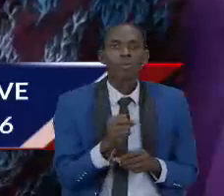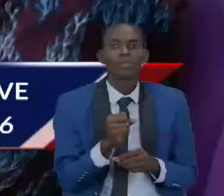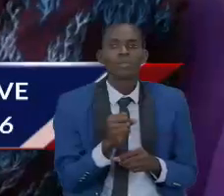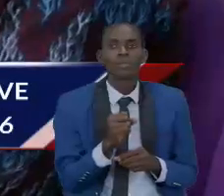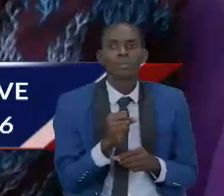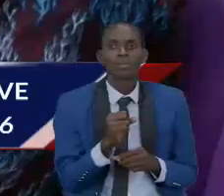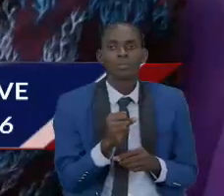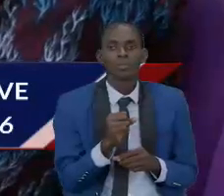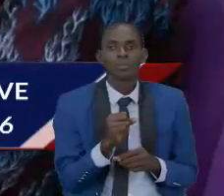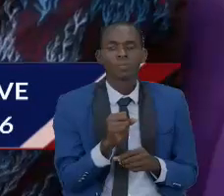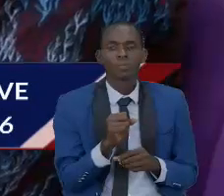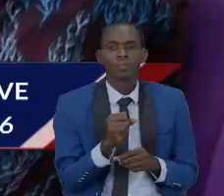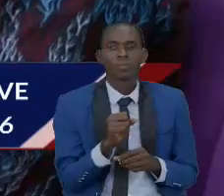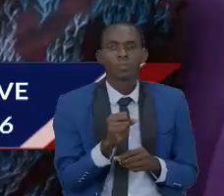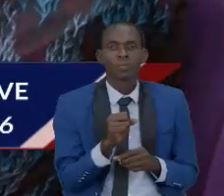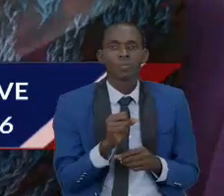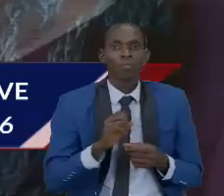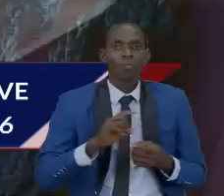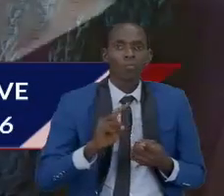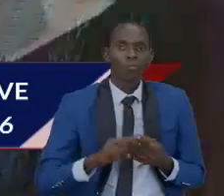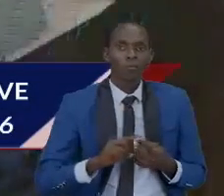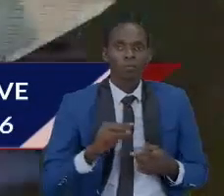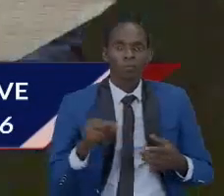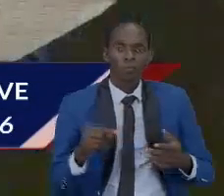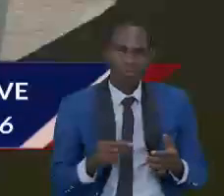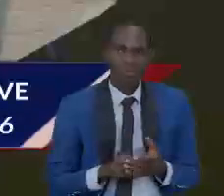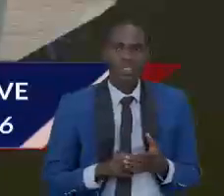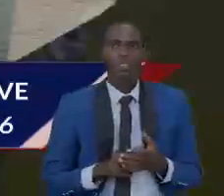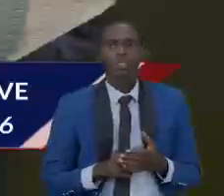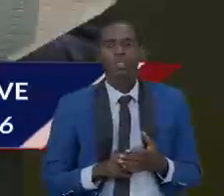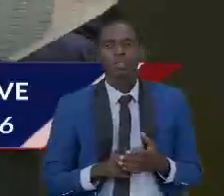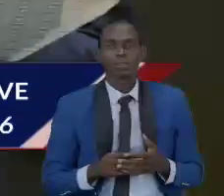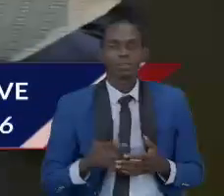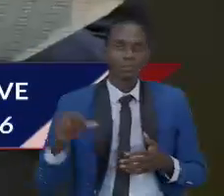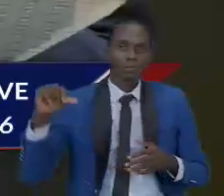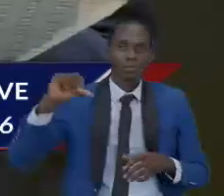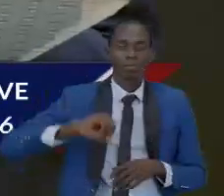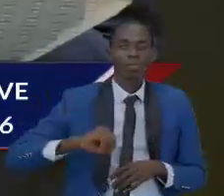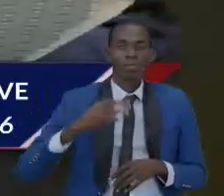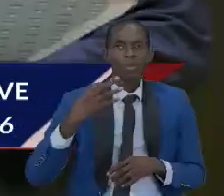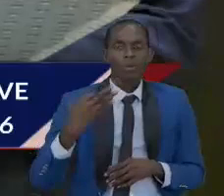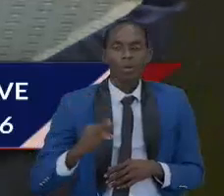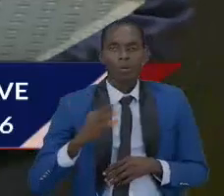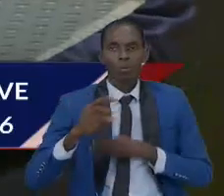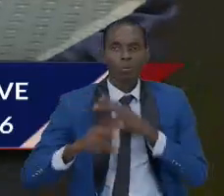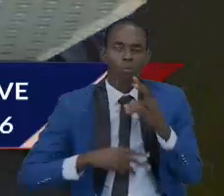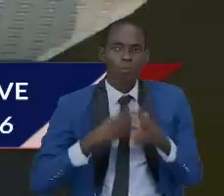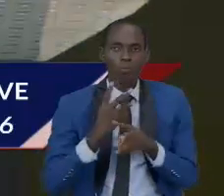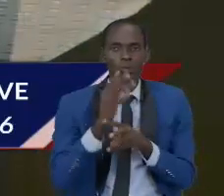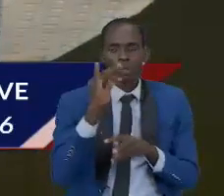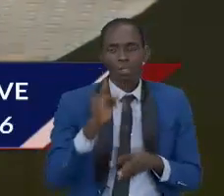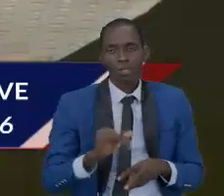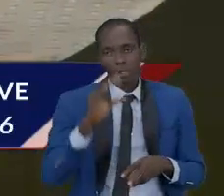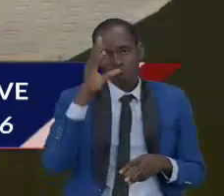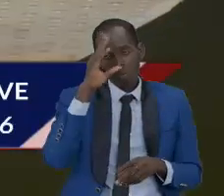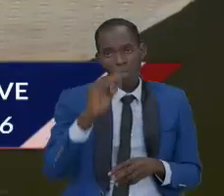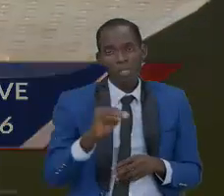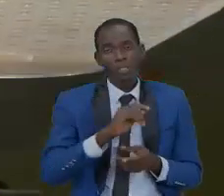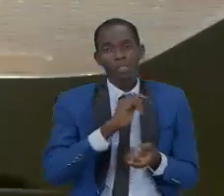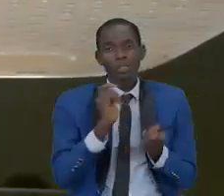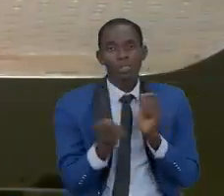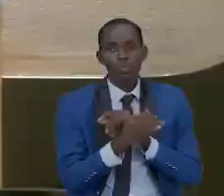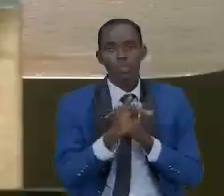pre-reaching to this condemnation on Godly men turning the grace